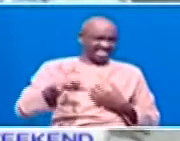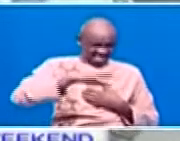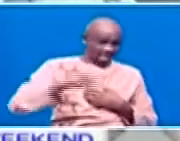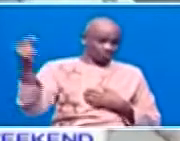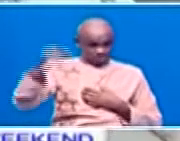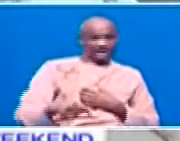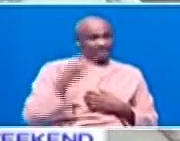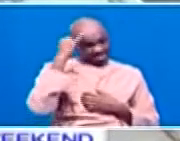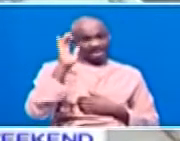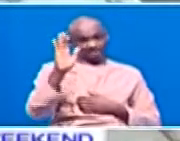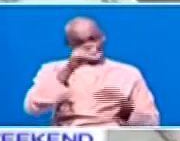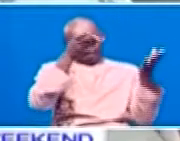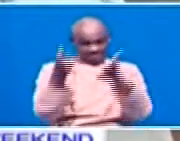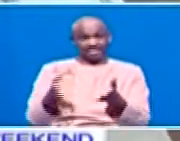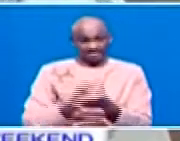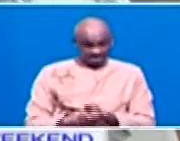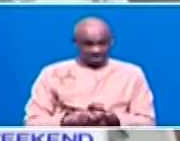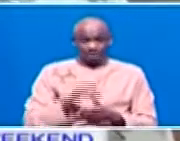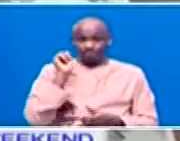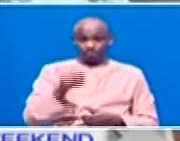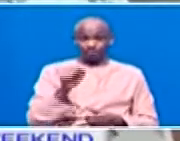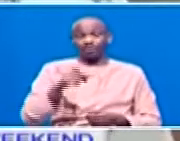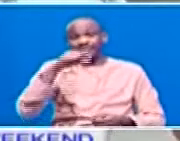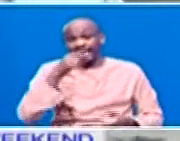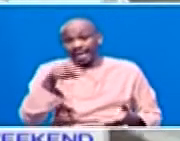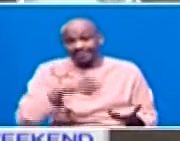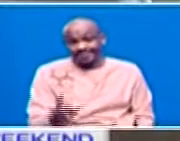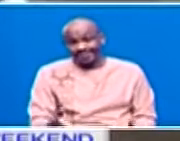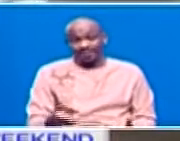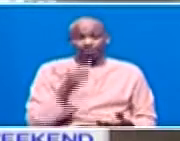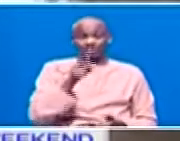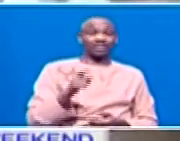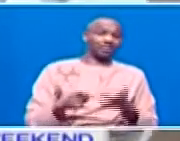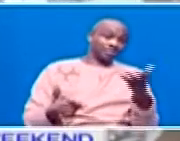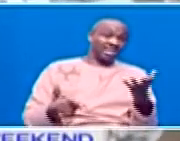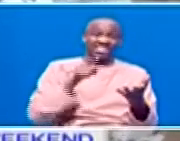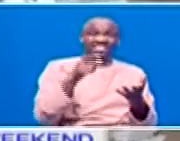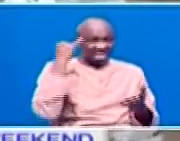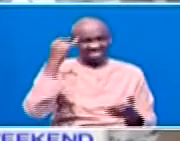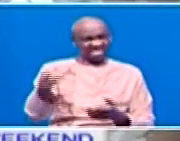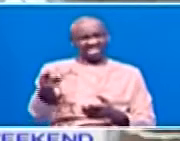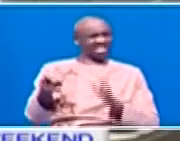be, so that you can tell us, instead of this